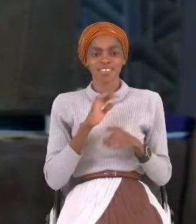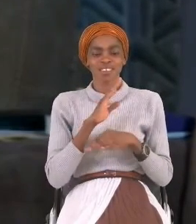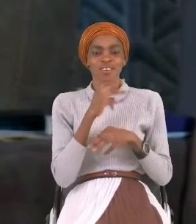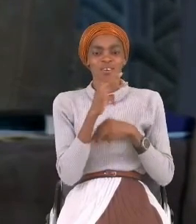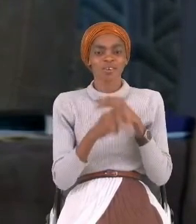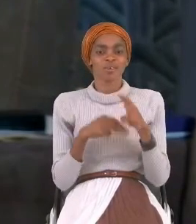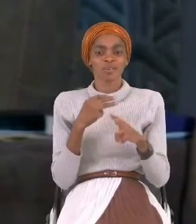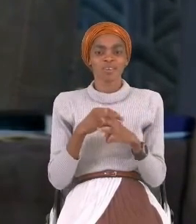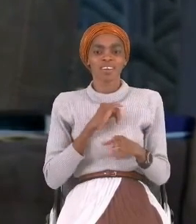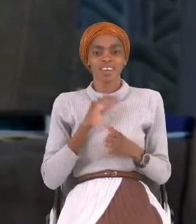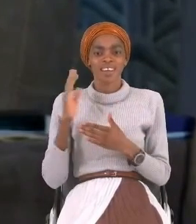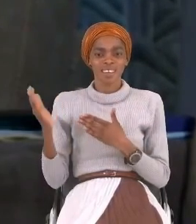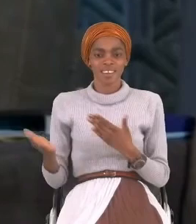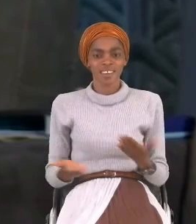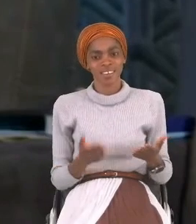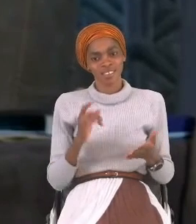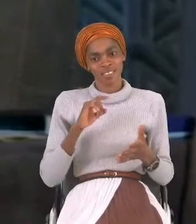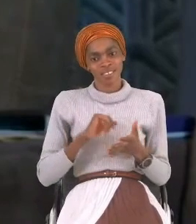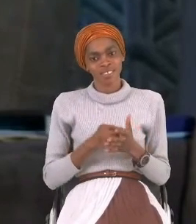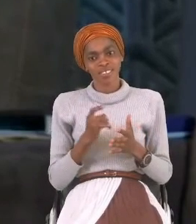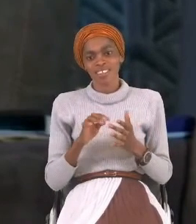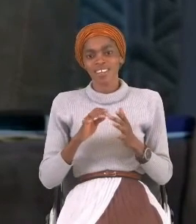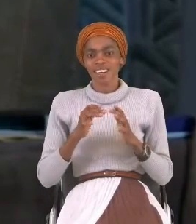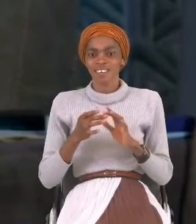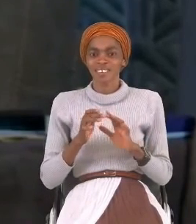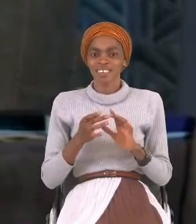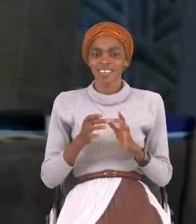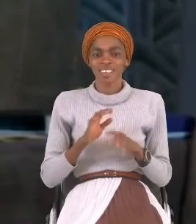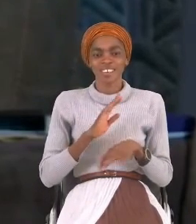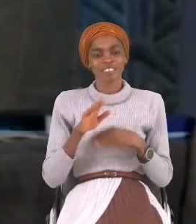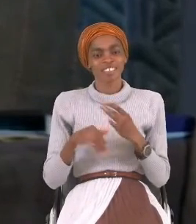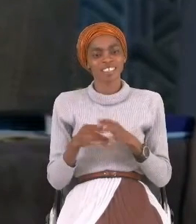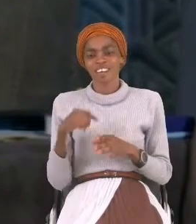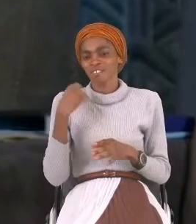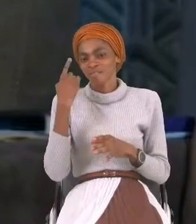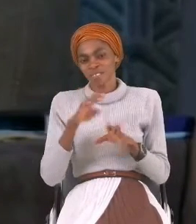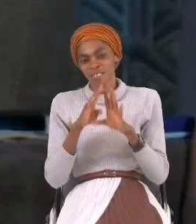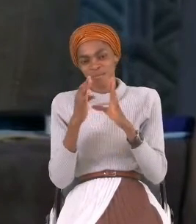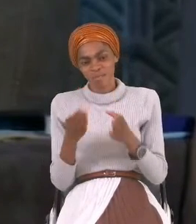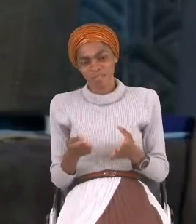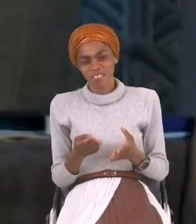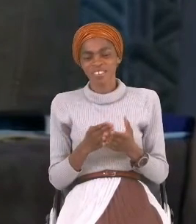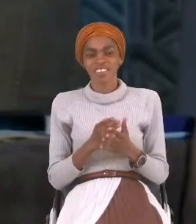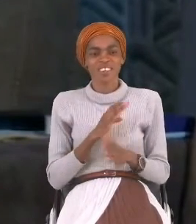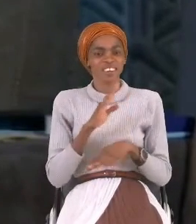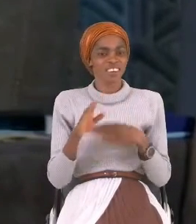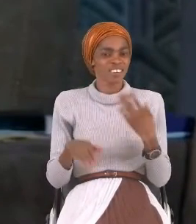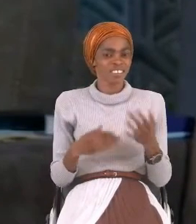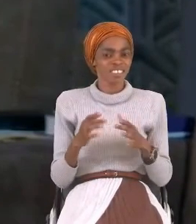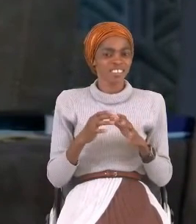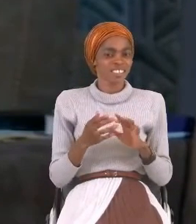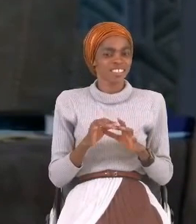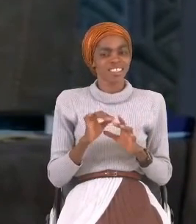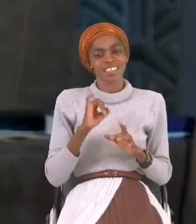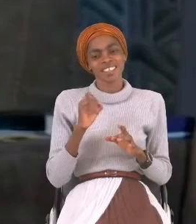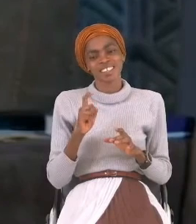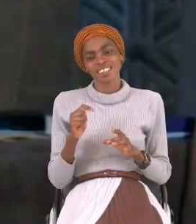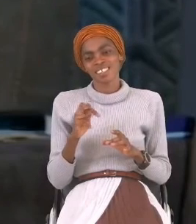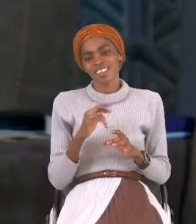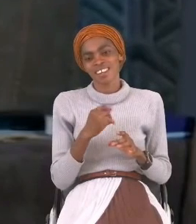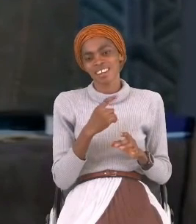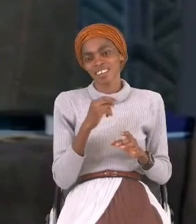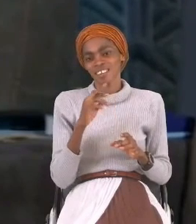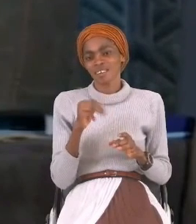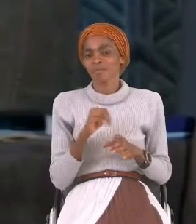those who are online, I welcome those on YouTube, I welcome those on Facebook, and I welcome those on Instagram, and those on